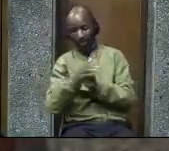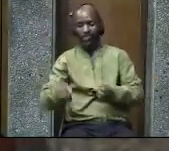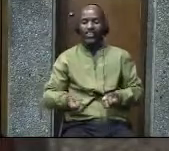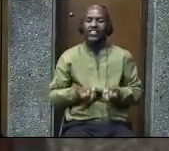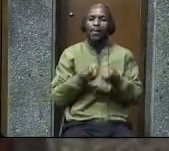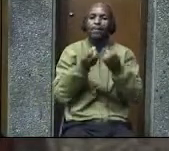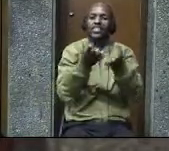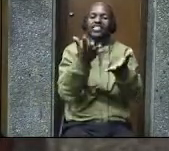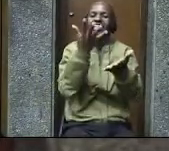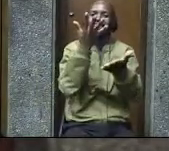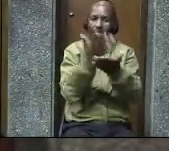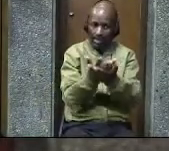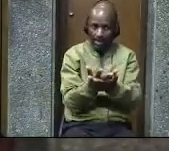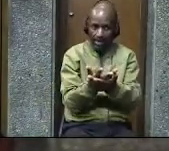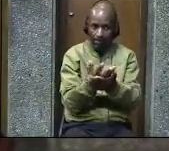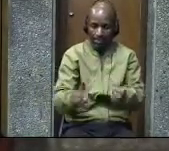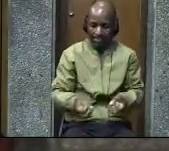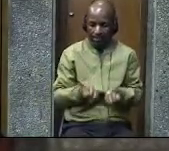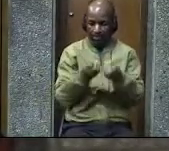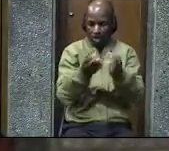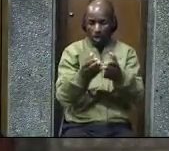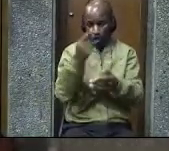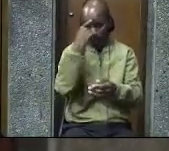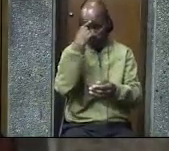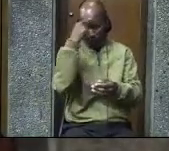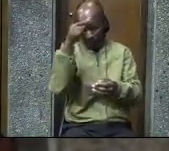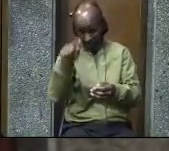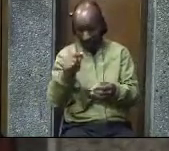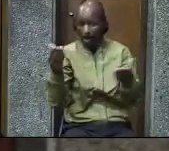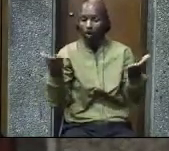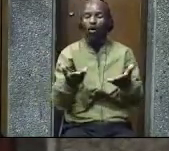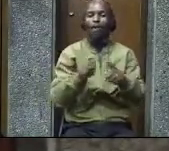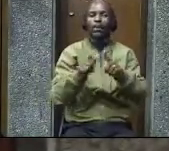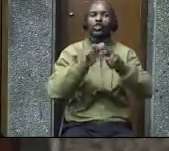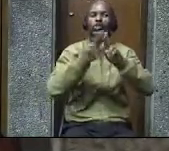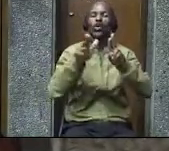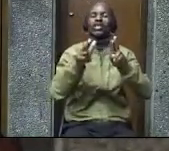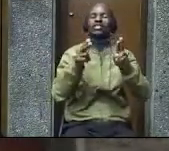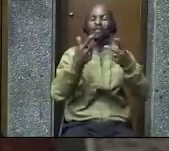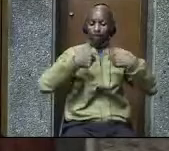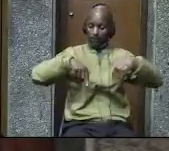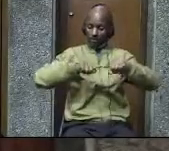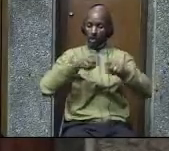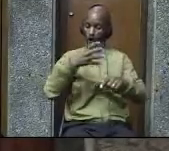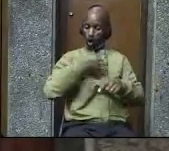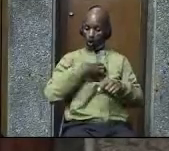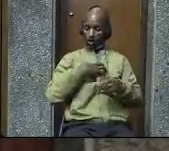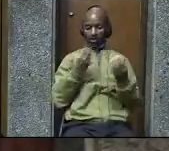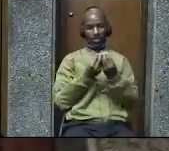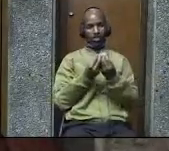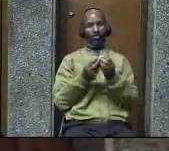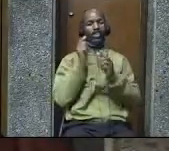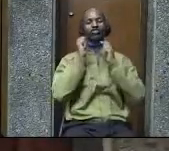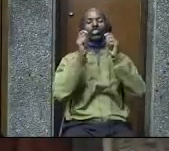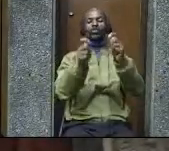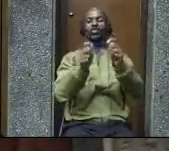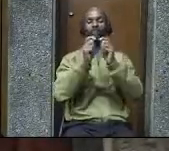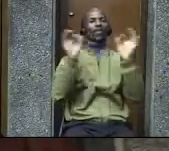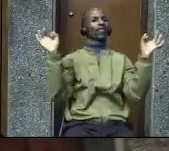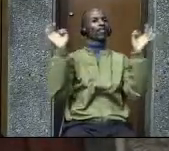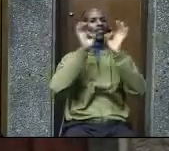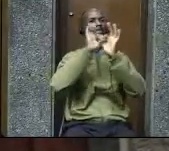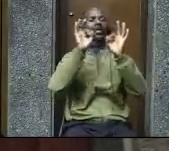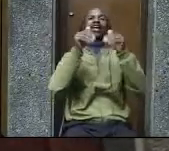submissions can only be submitted to Pretoria, where else we don't even own the means of transportation.